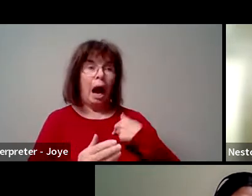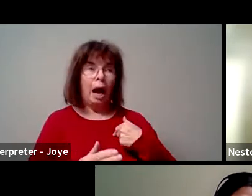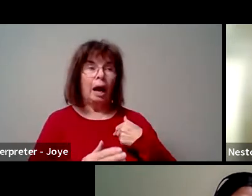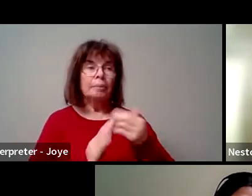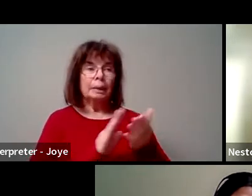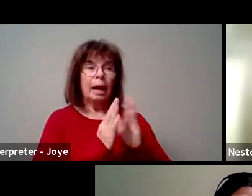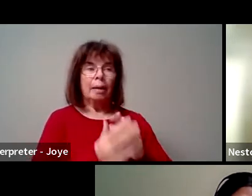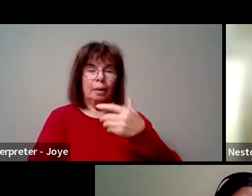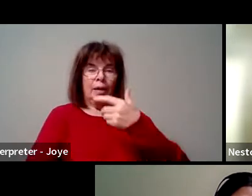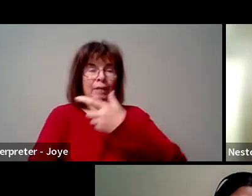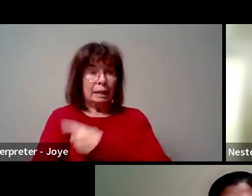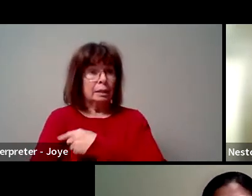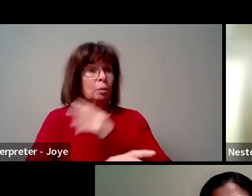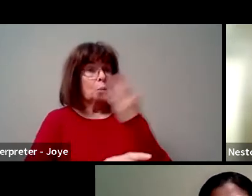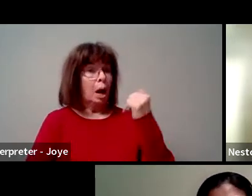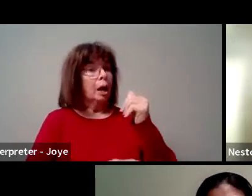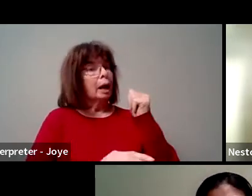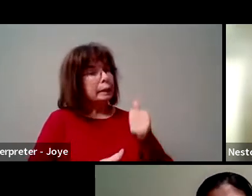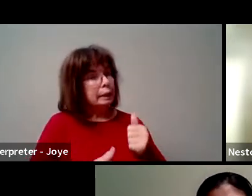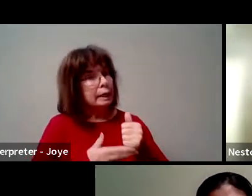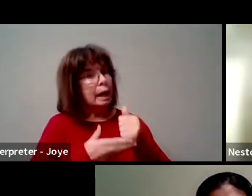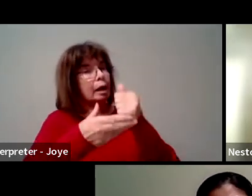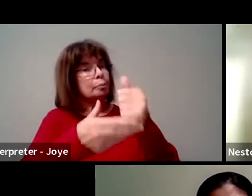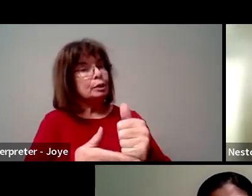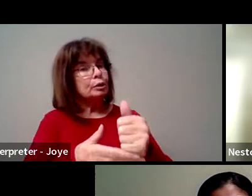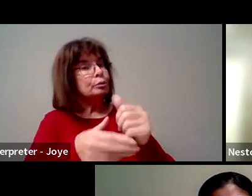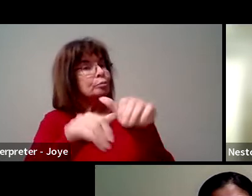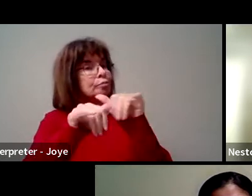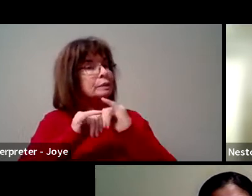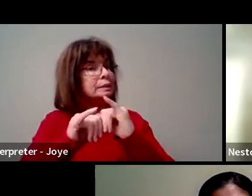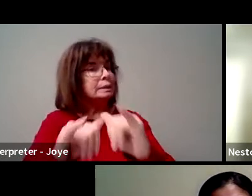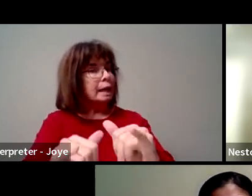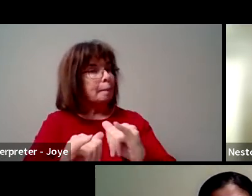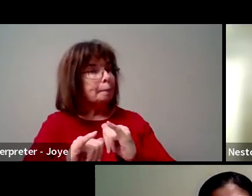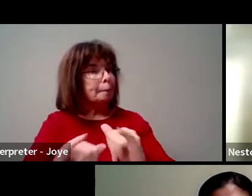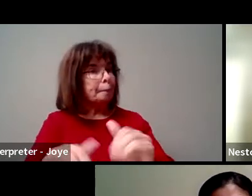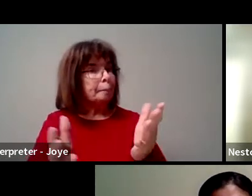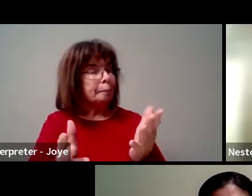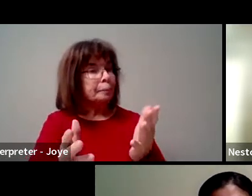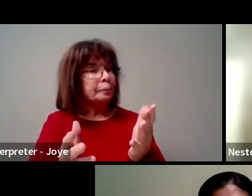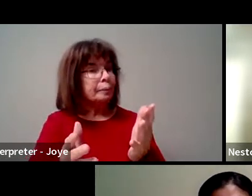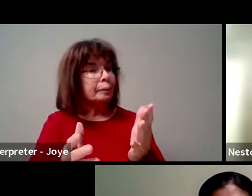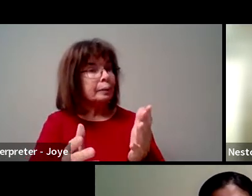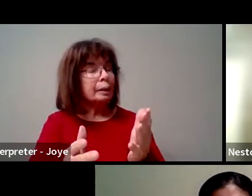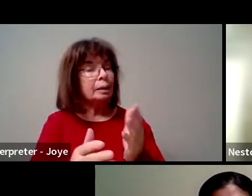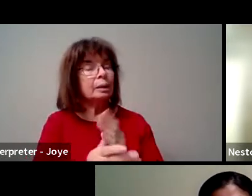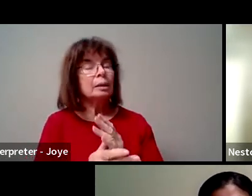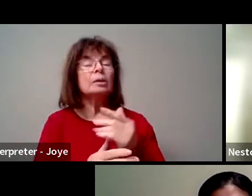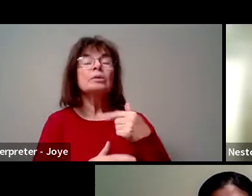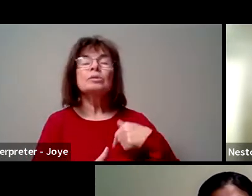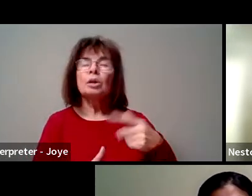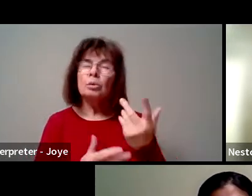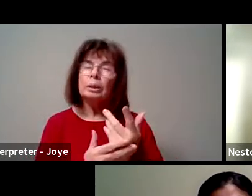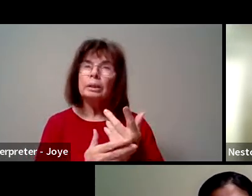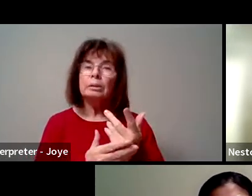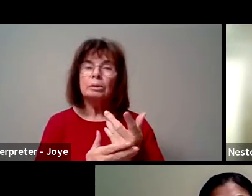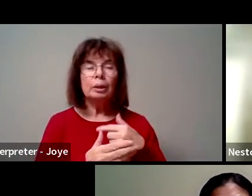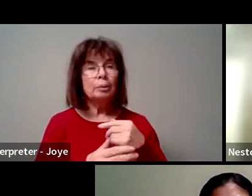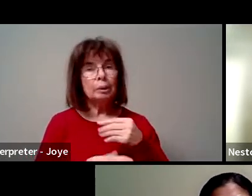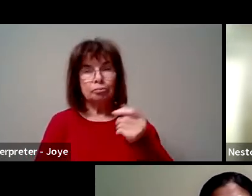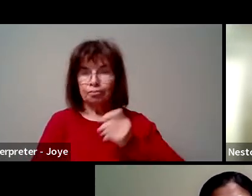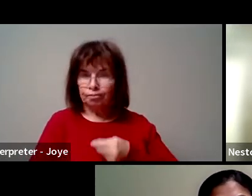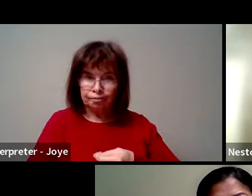can help you remain the same. So we would distribute masks